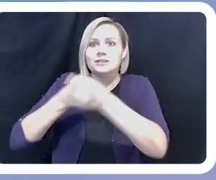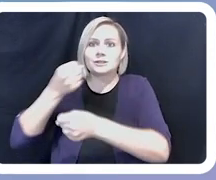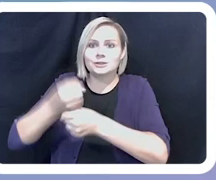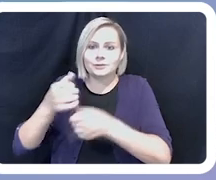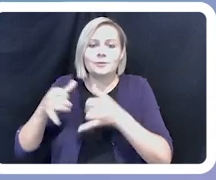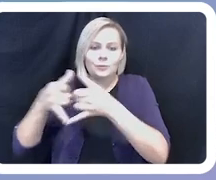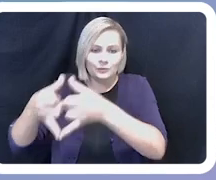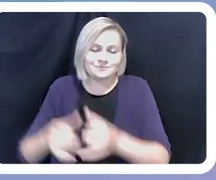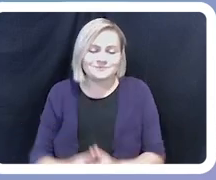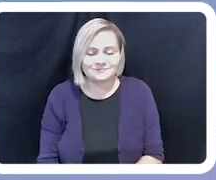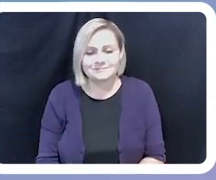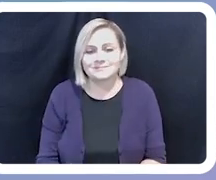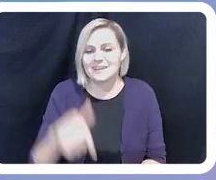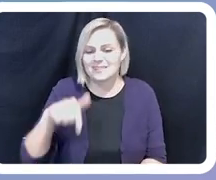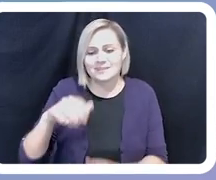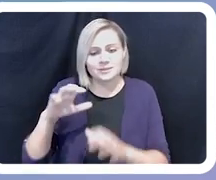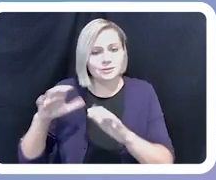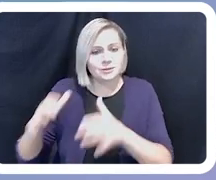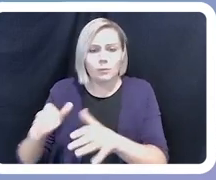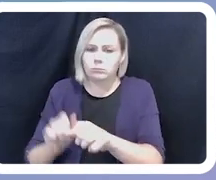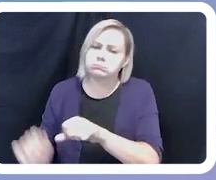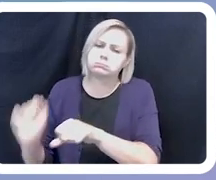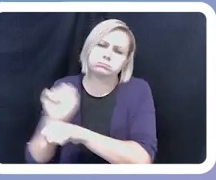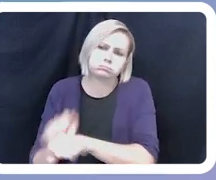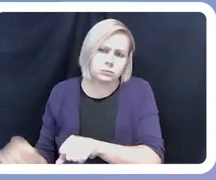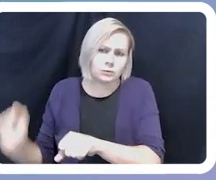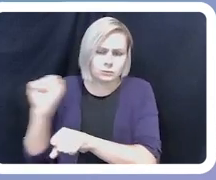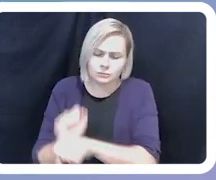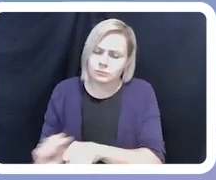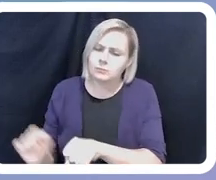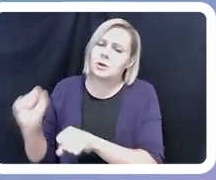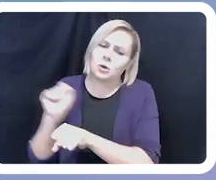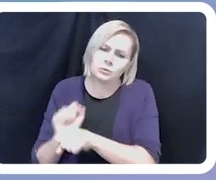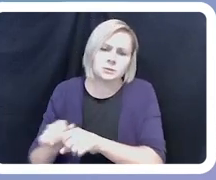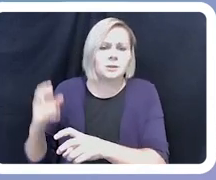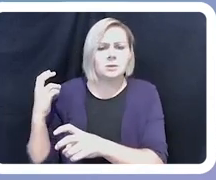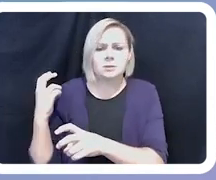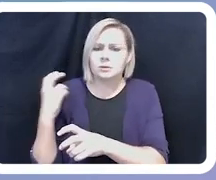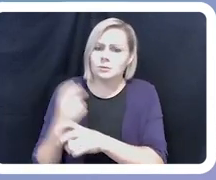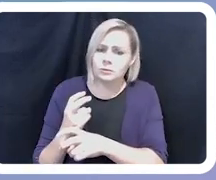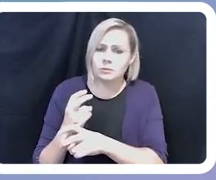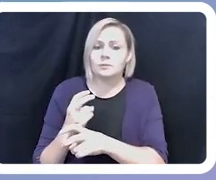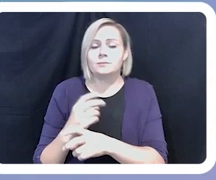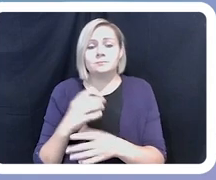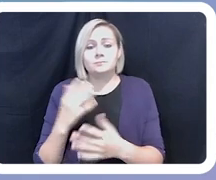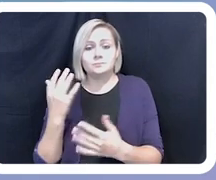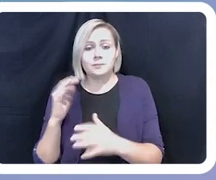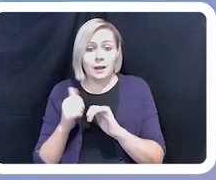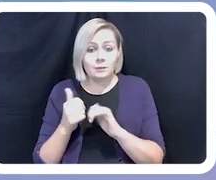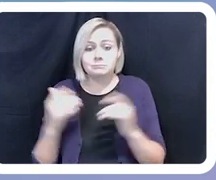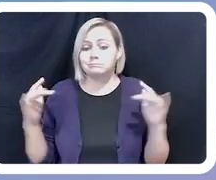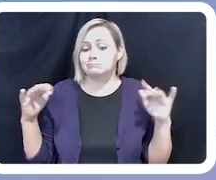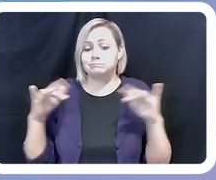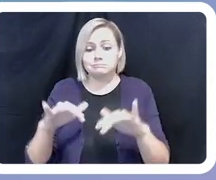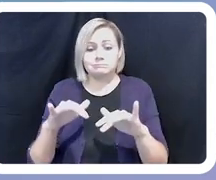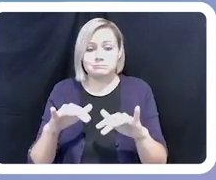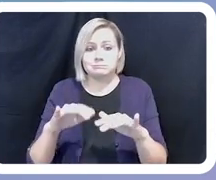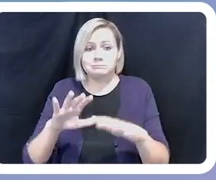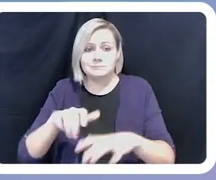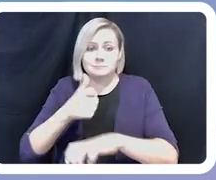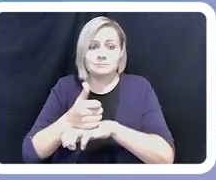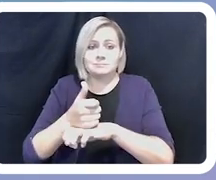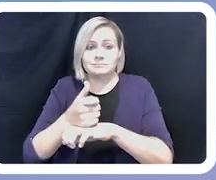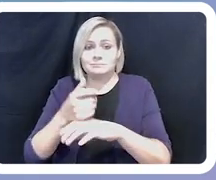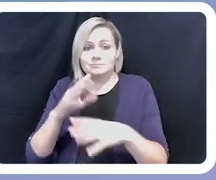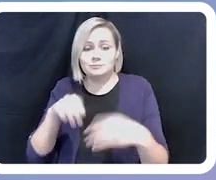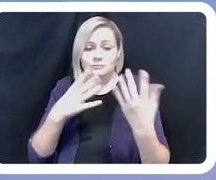of the year. This chapter worked tirelessly to come together to provide